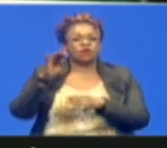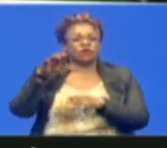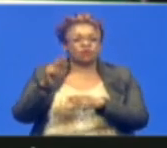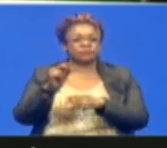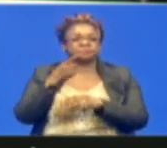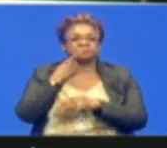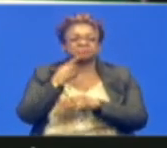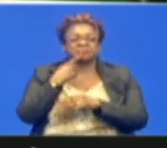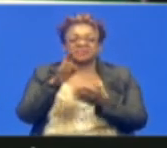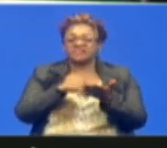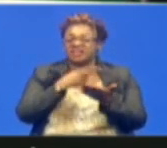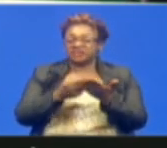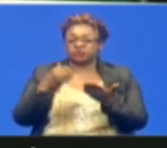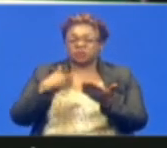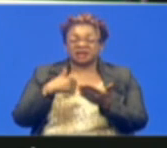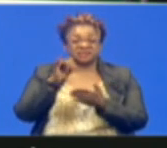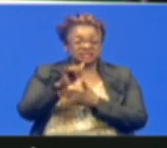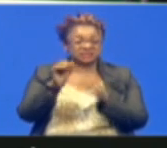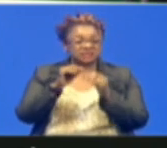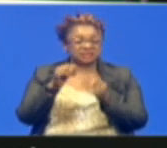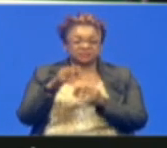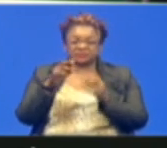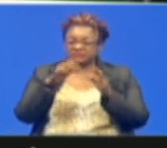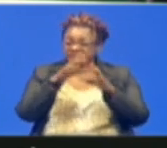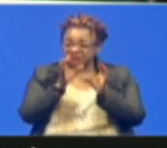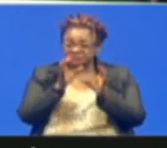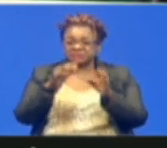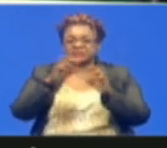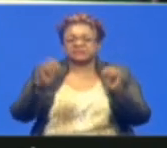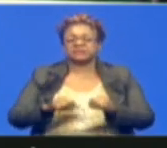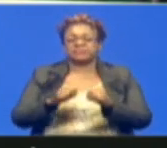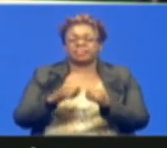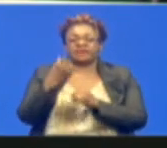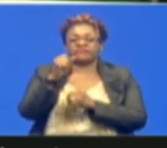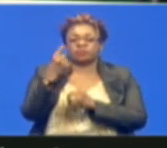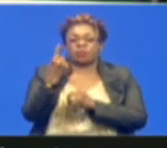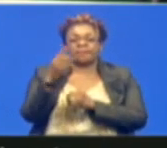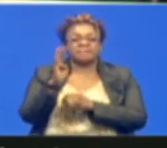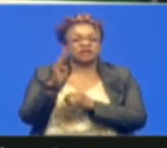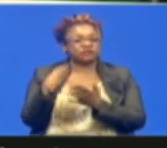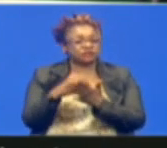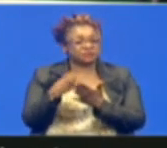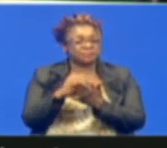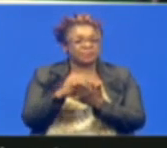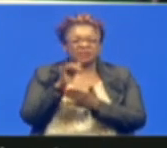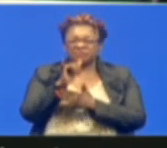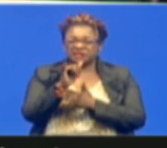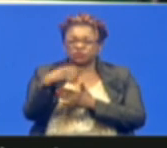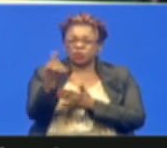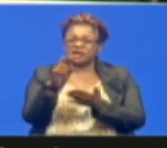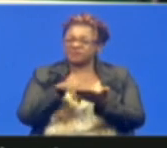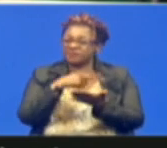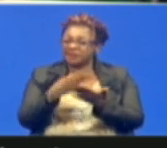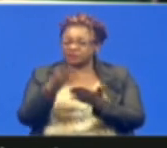in place a leak detection system before commissioning the 51 billion shilling project. Was it just an oversight or a failure to learn